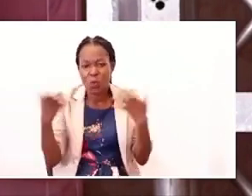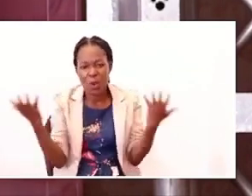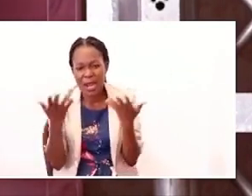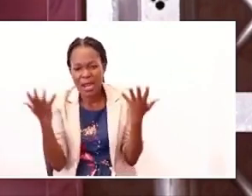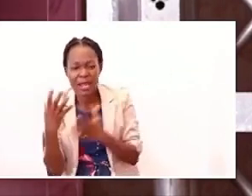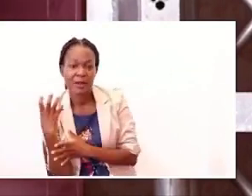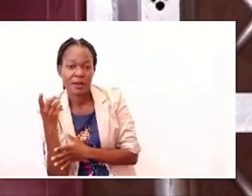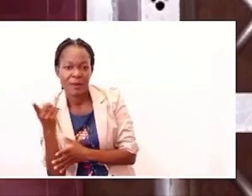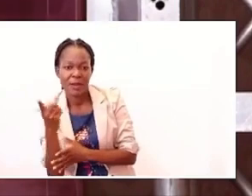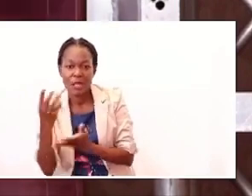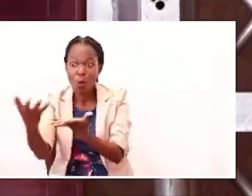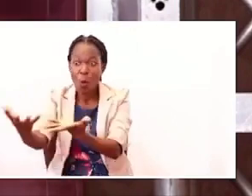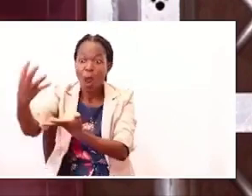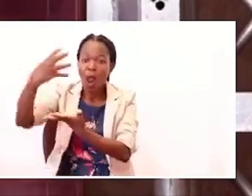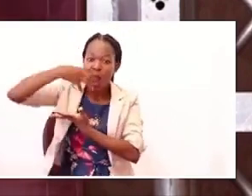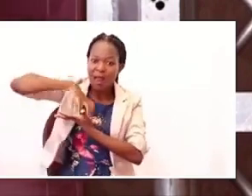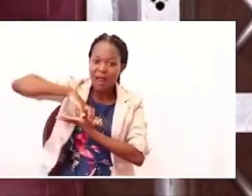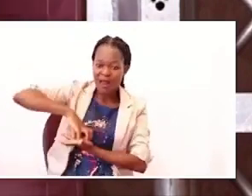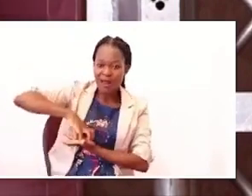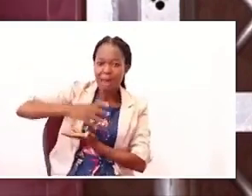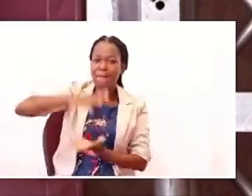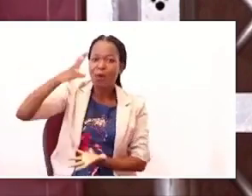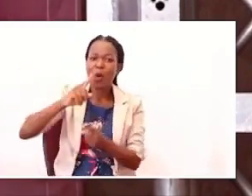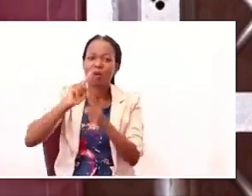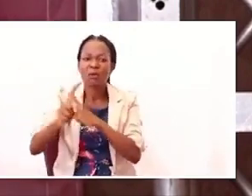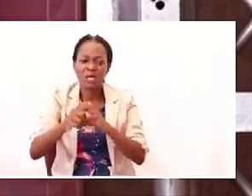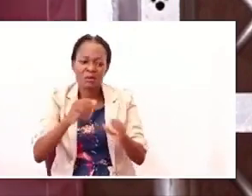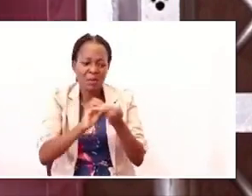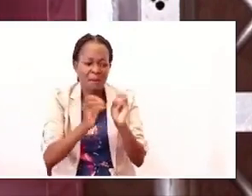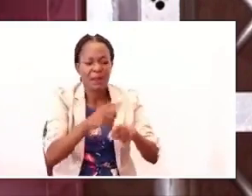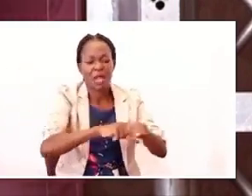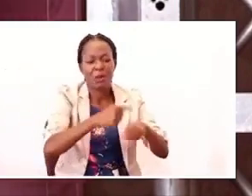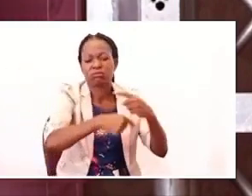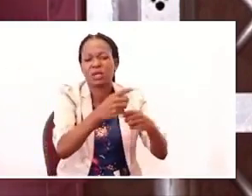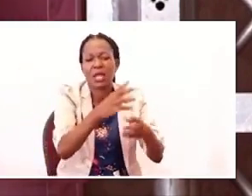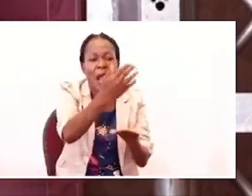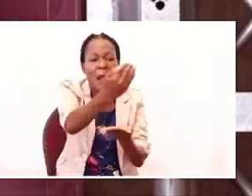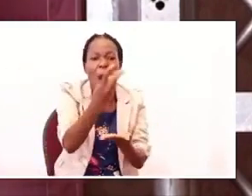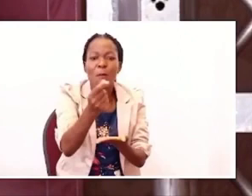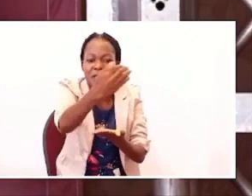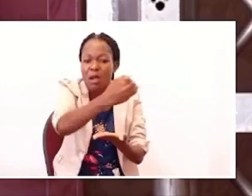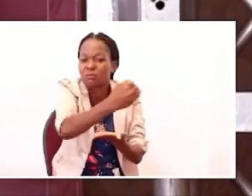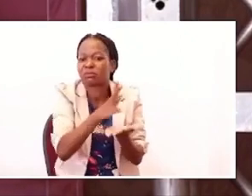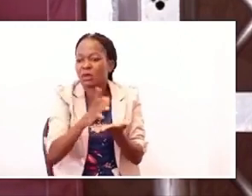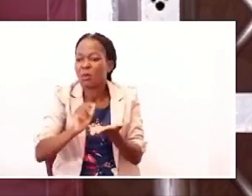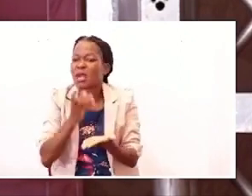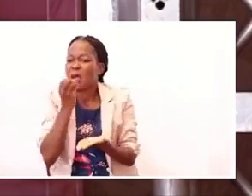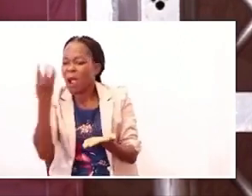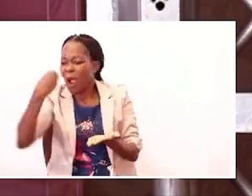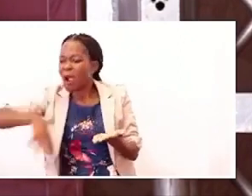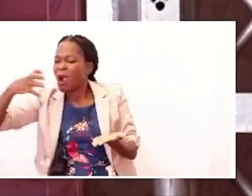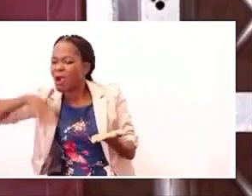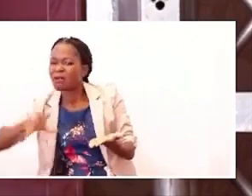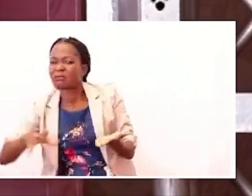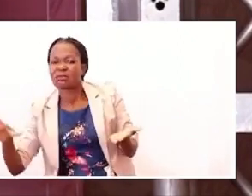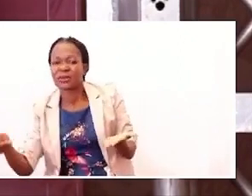consumes more than it actually generates in the short run over a given period of time. Therefore, debt is